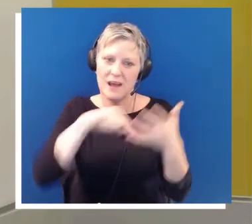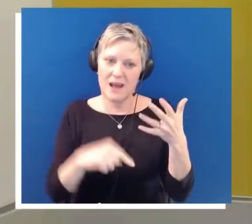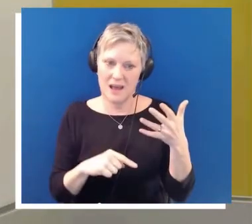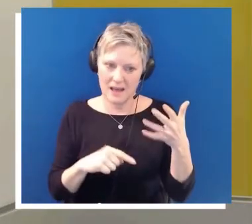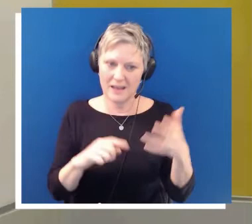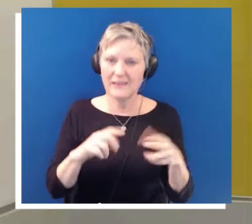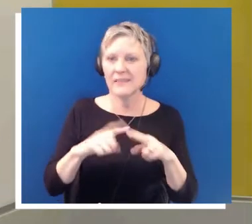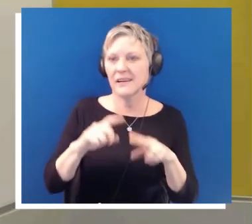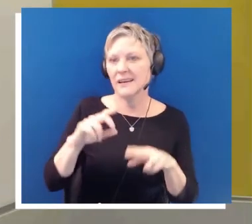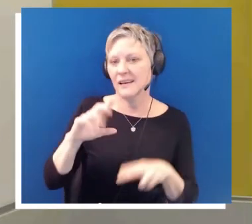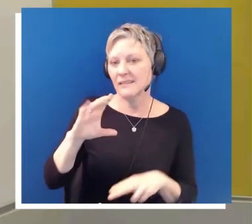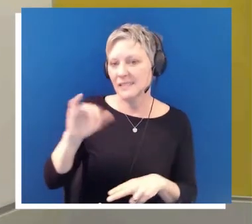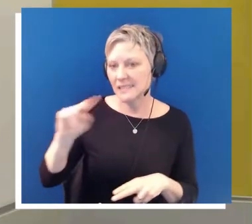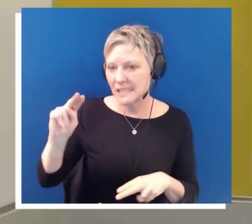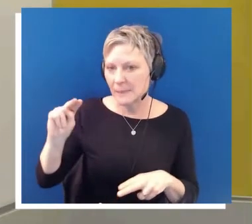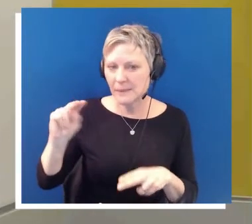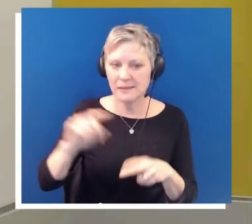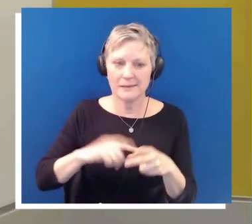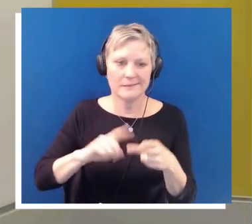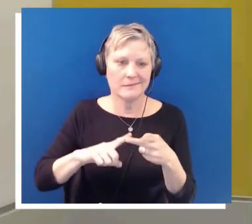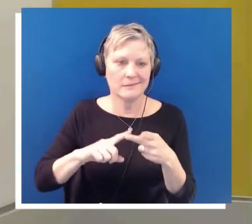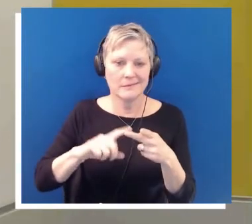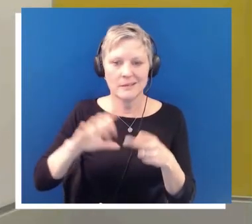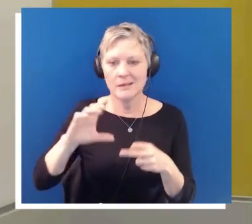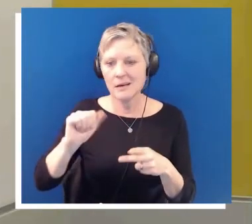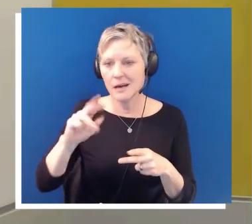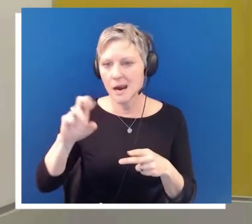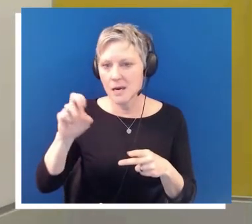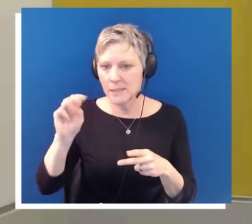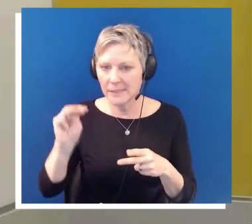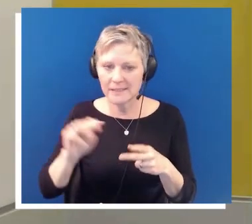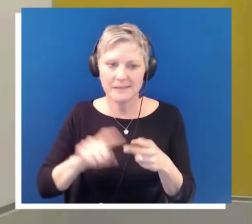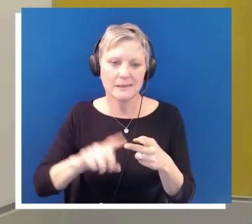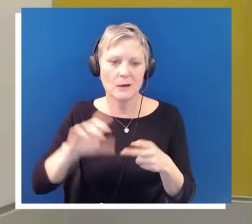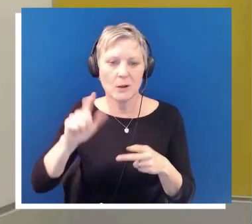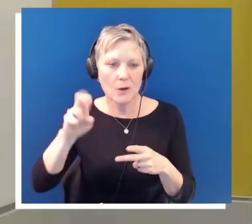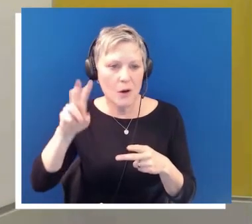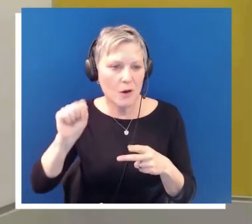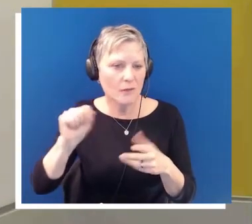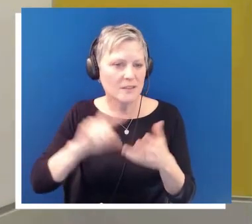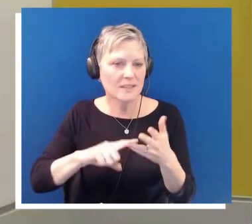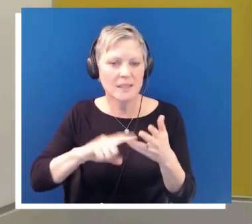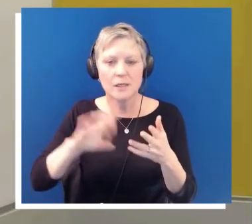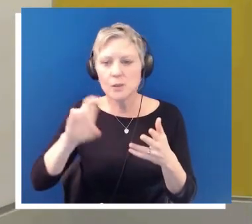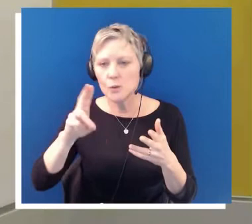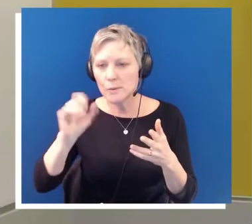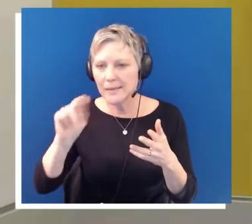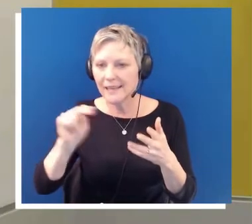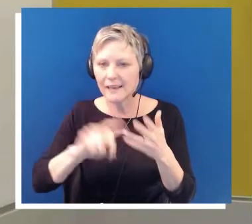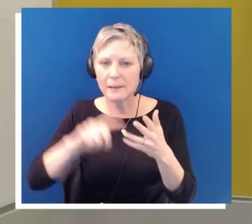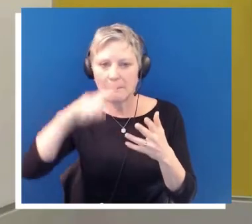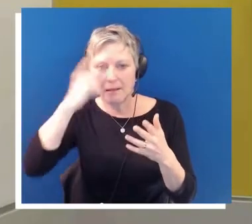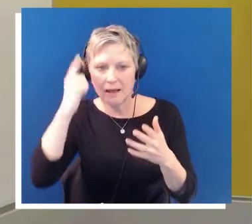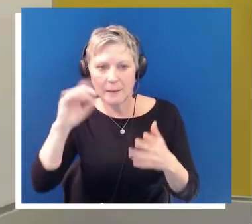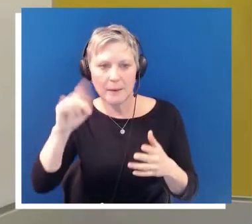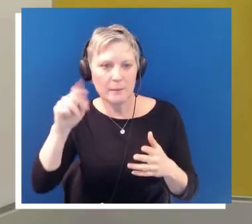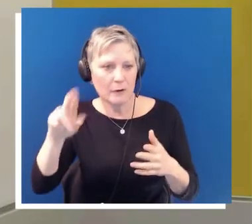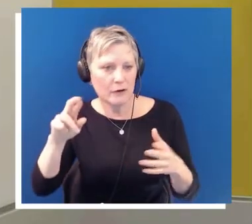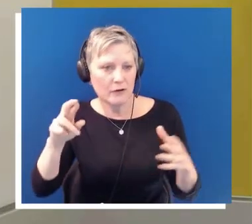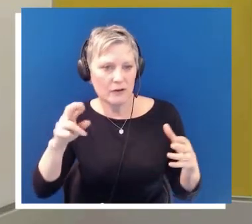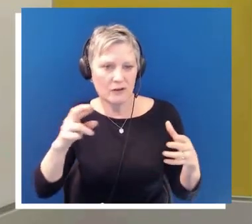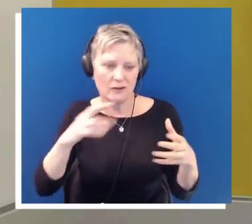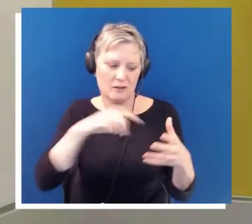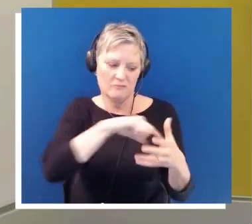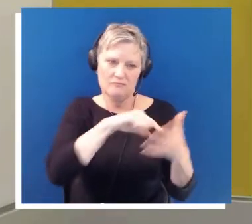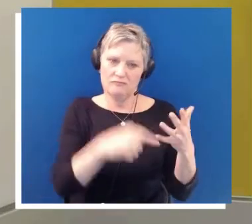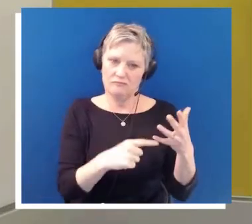cinnamon sticks, I actually have cardamom pods, cloves, cumin seeds, and black peppercorns. And what I did is I